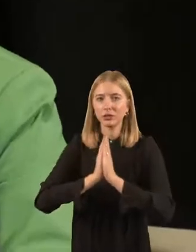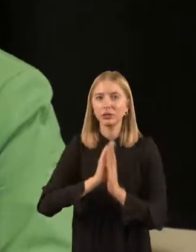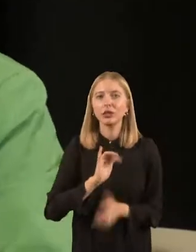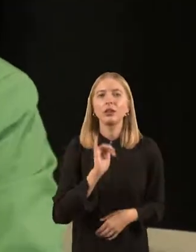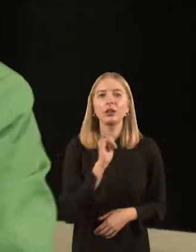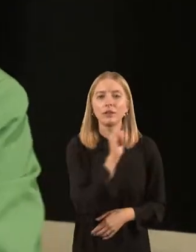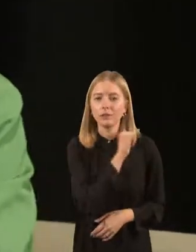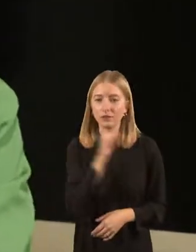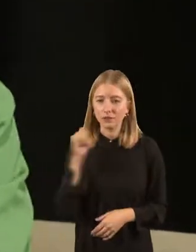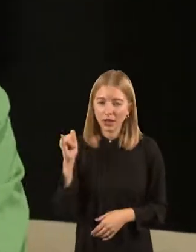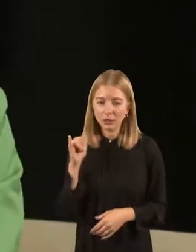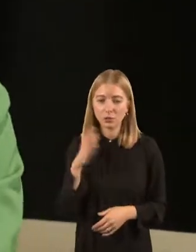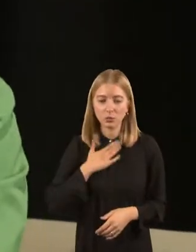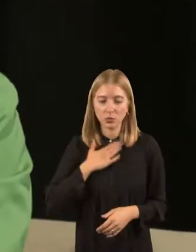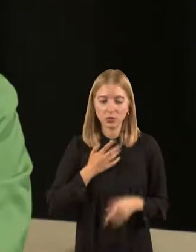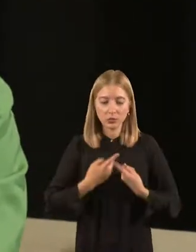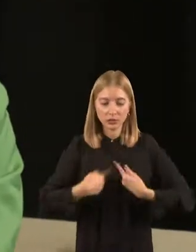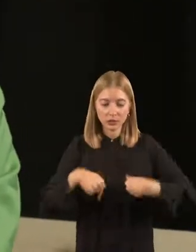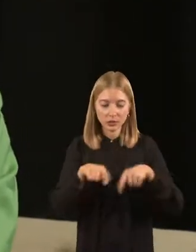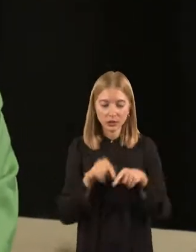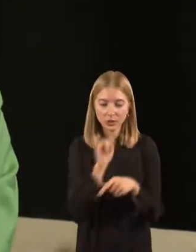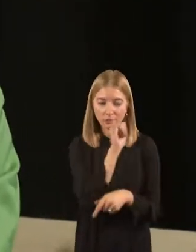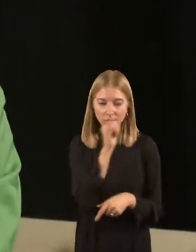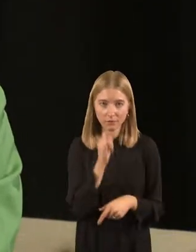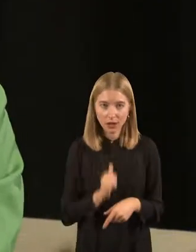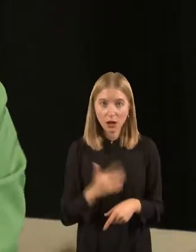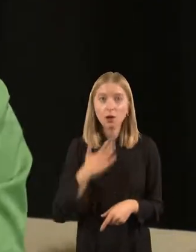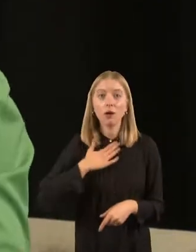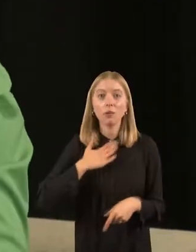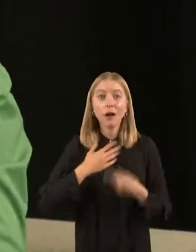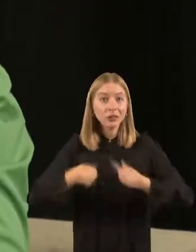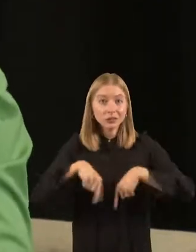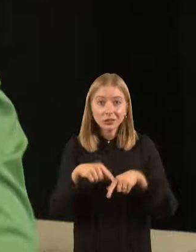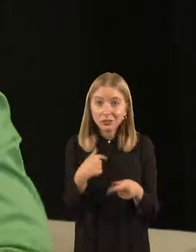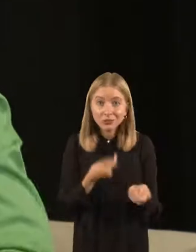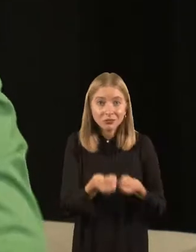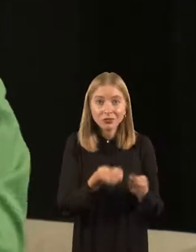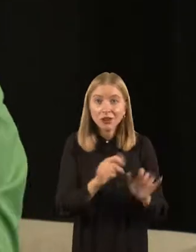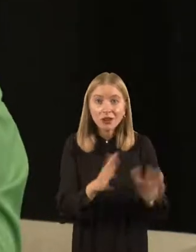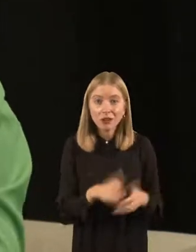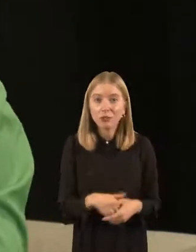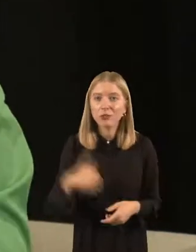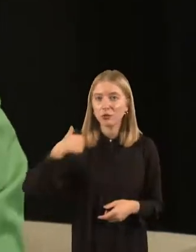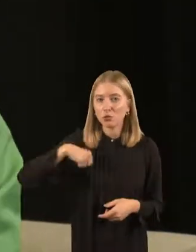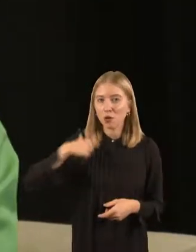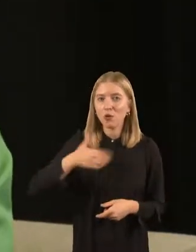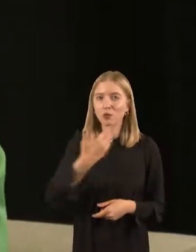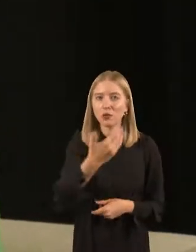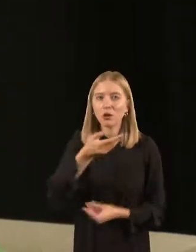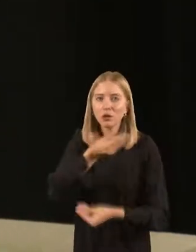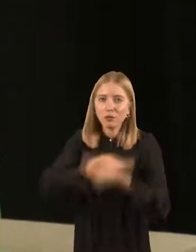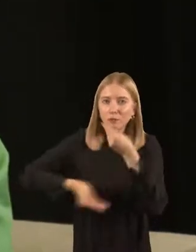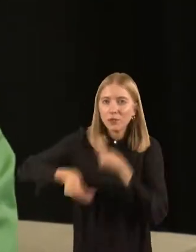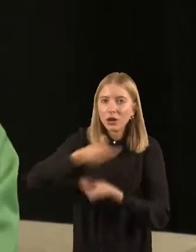Justina. Well, Ms. Elena Leontieva, Free Market